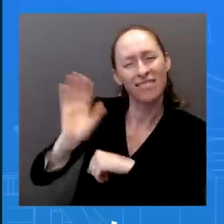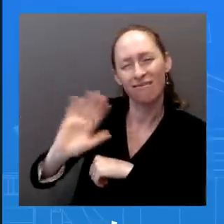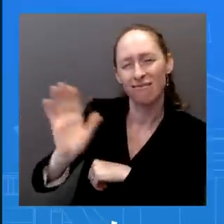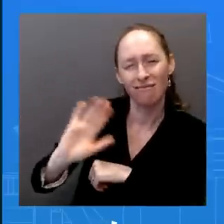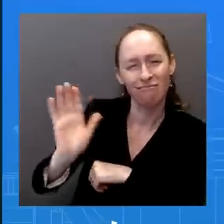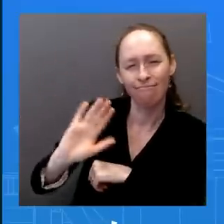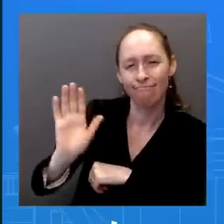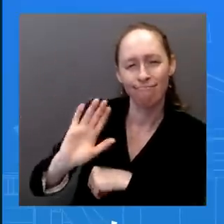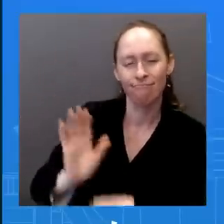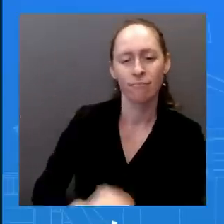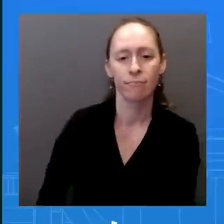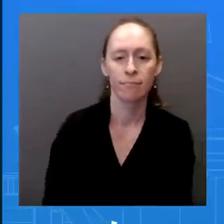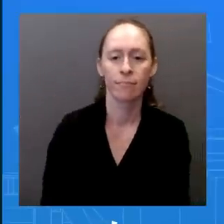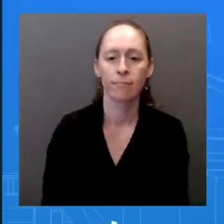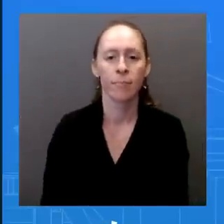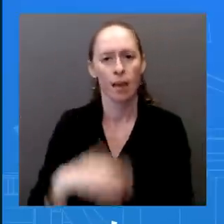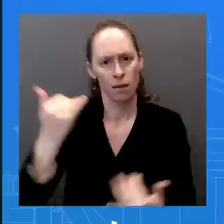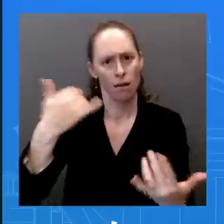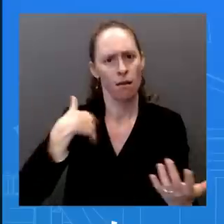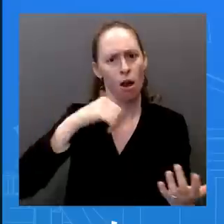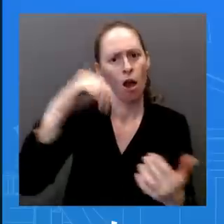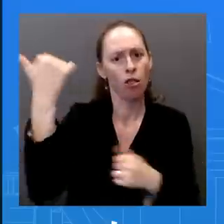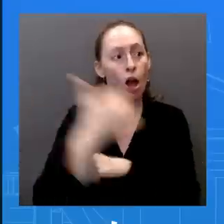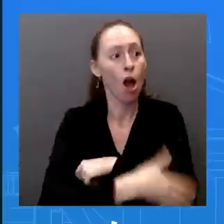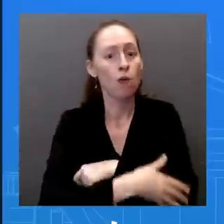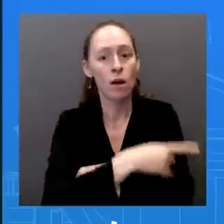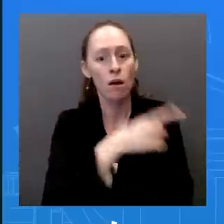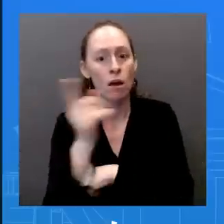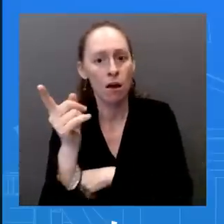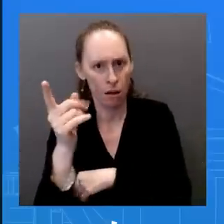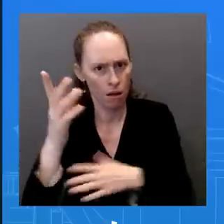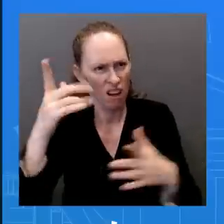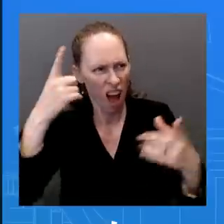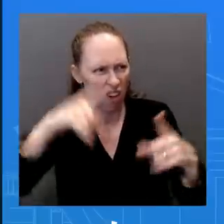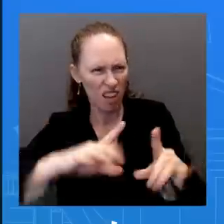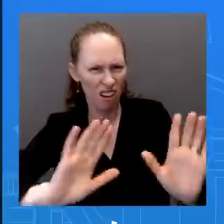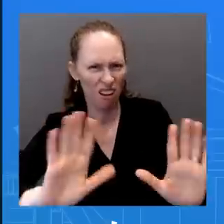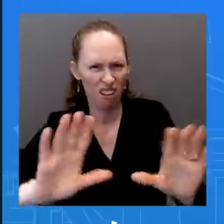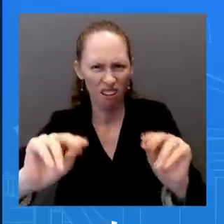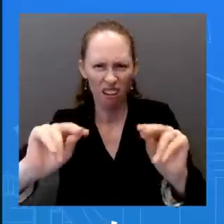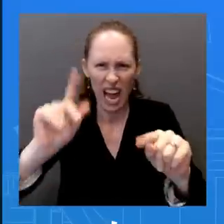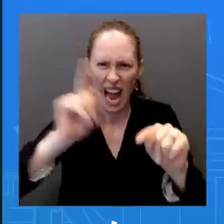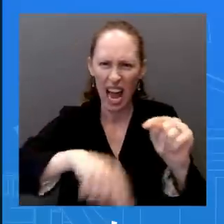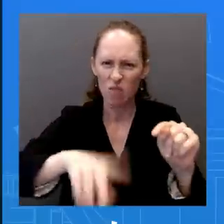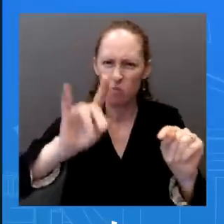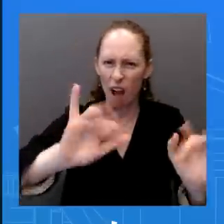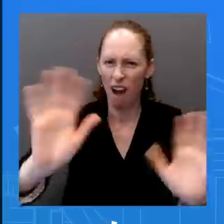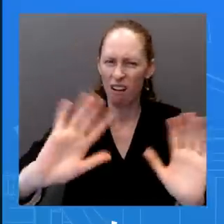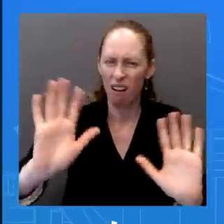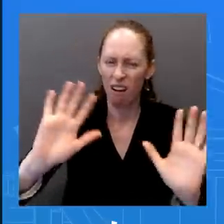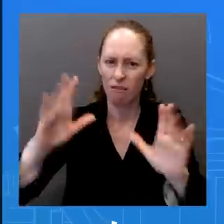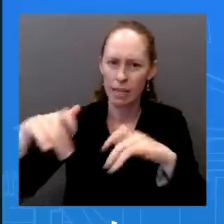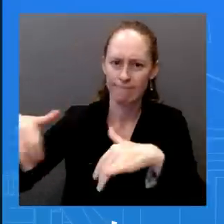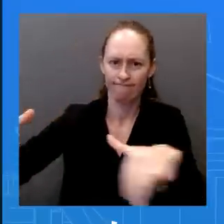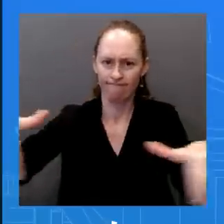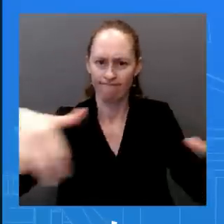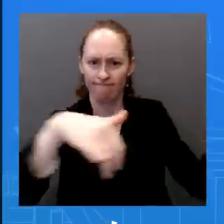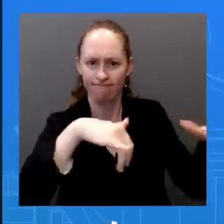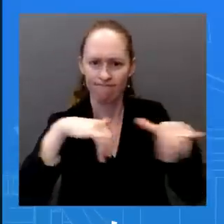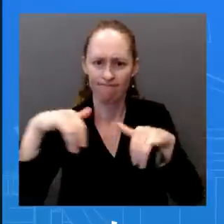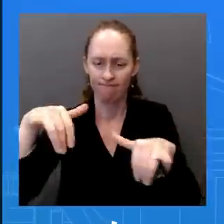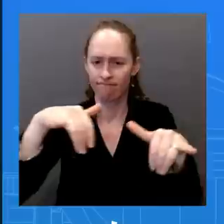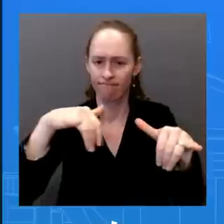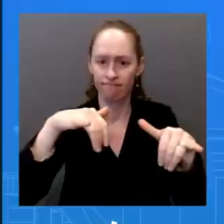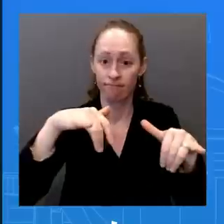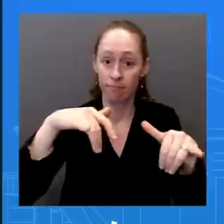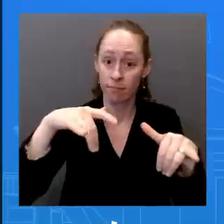They can do it publicly if they like, they can do it privately if they like, but sending that clear and unmistakable message to Moscow at this time is